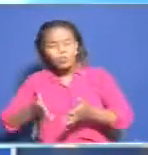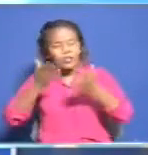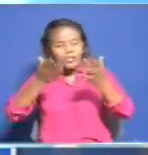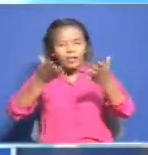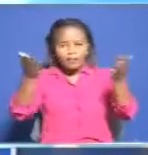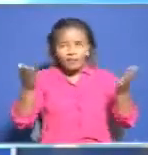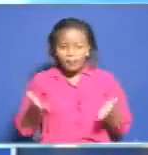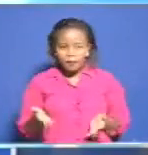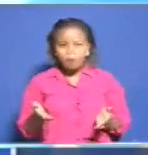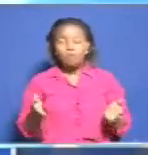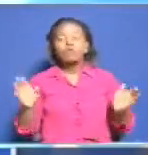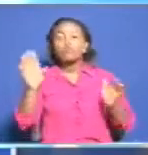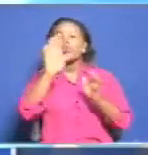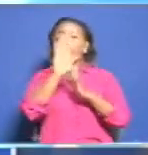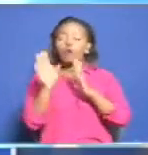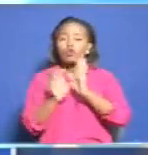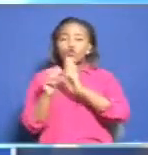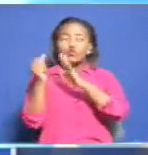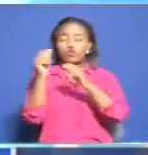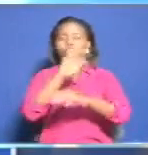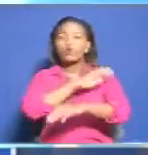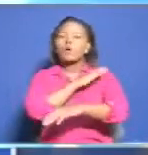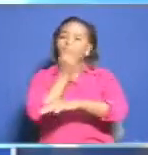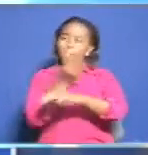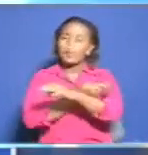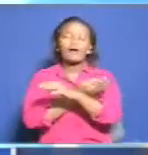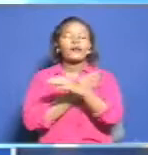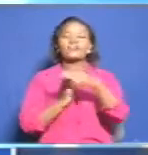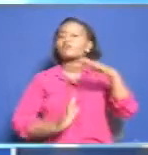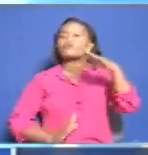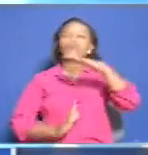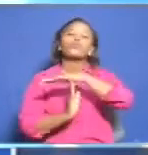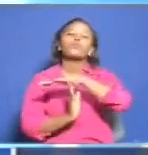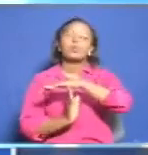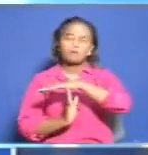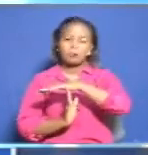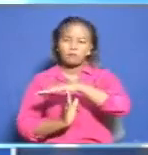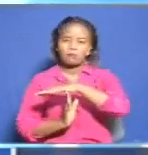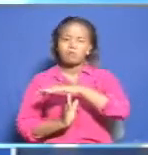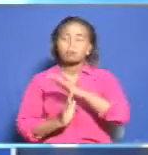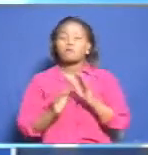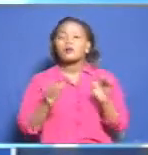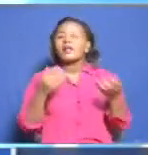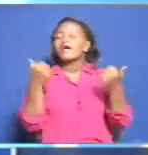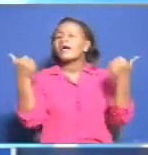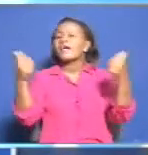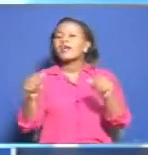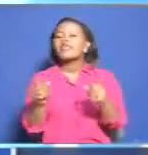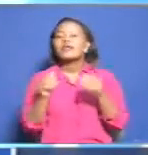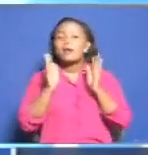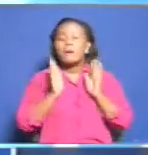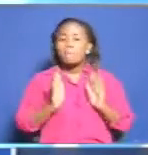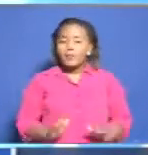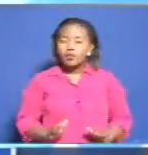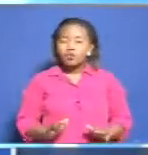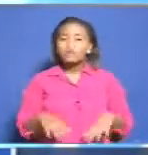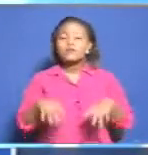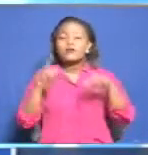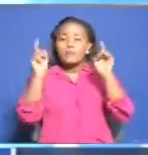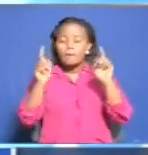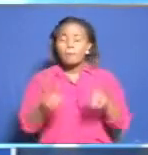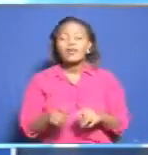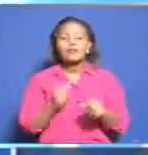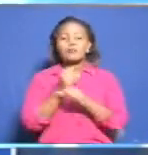that constitutional power is constrained power, so that everybody keeps to his or her